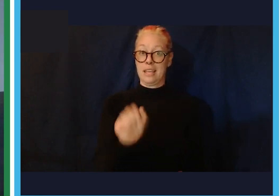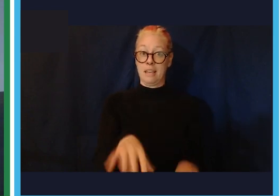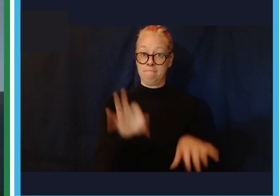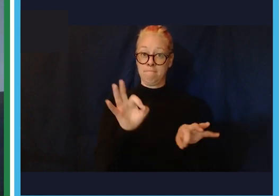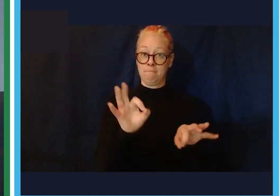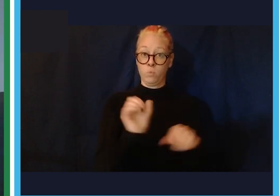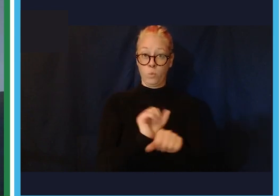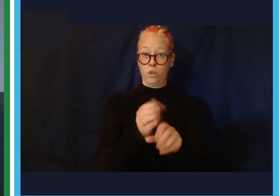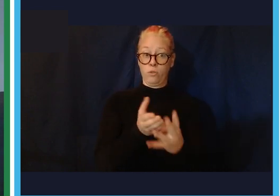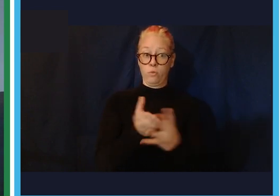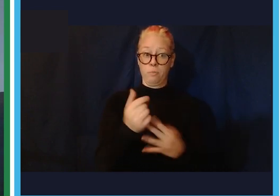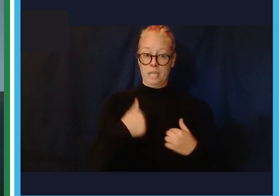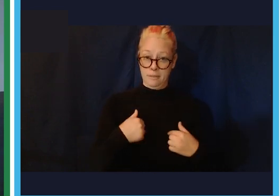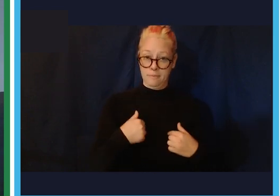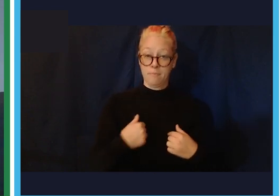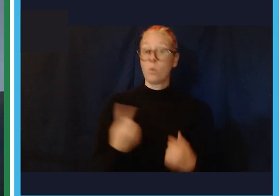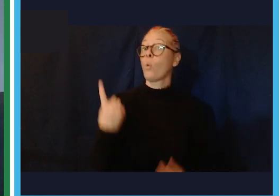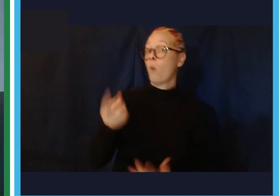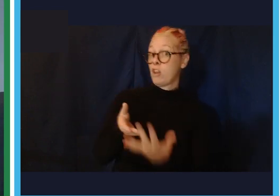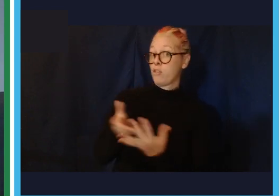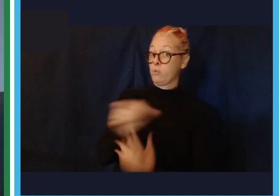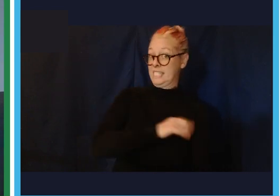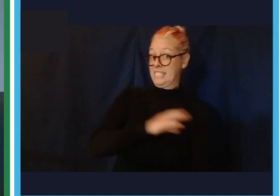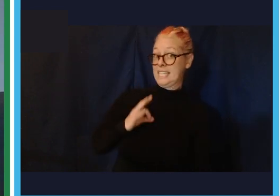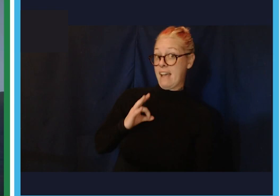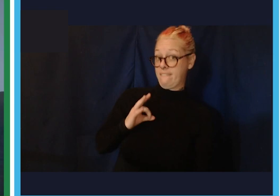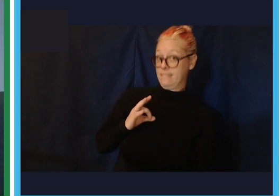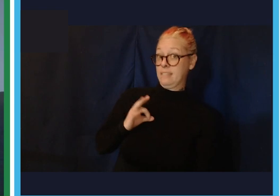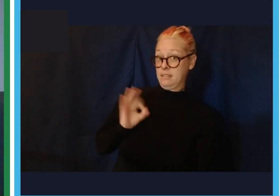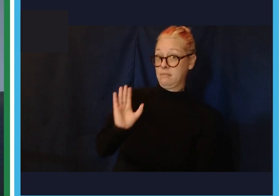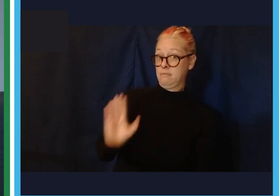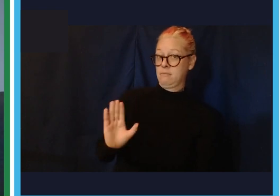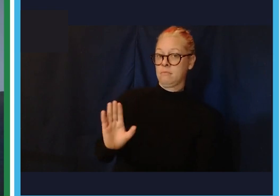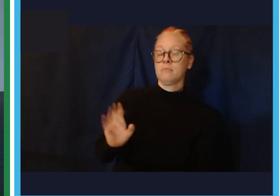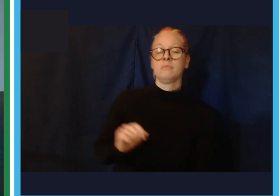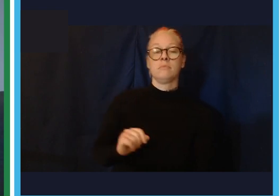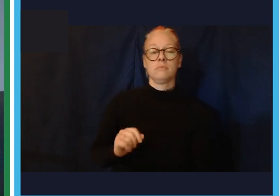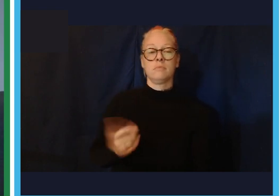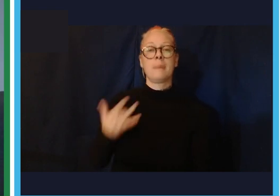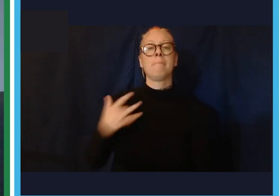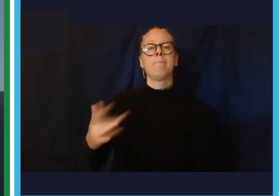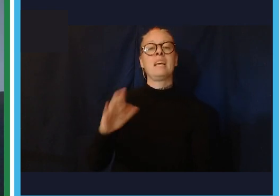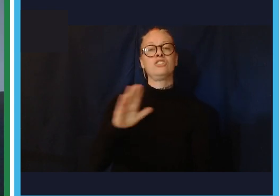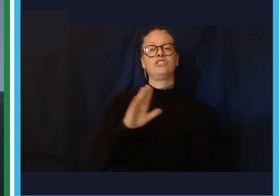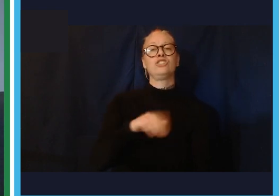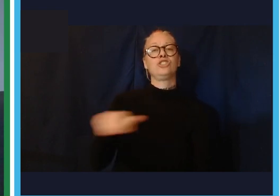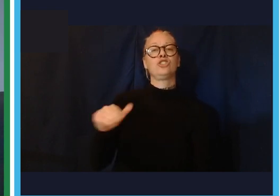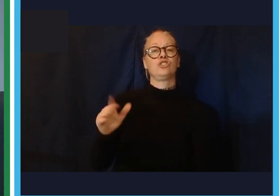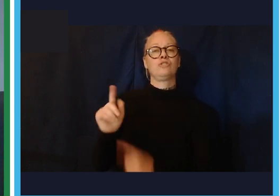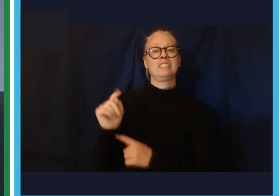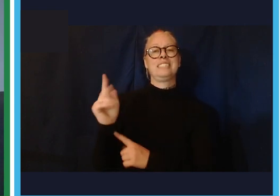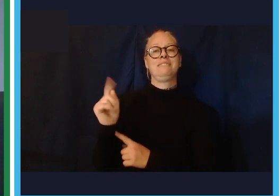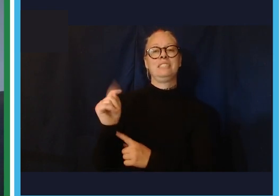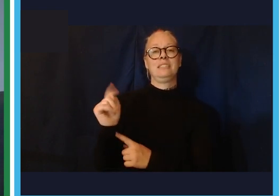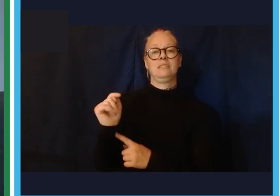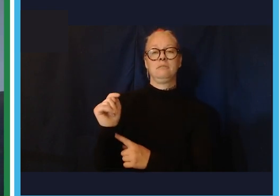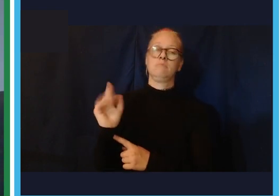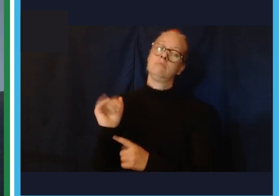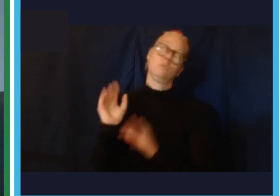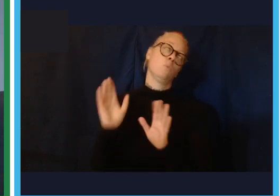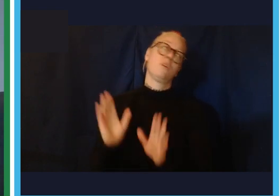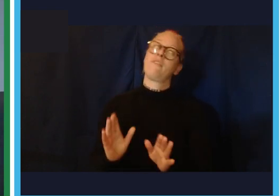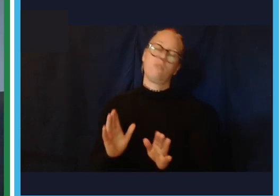about supporting new and emerging, diverse, neurodiverse, and queer